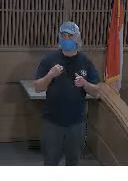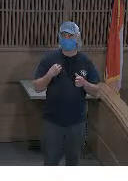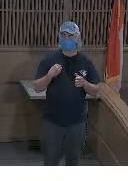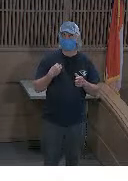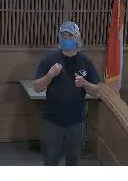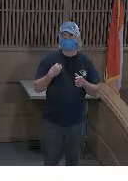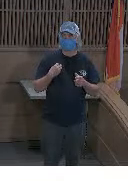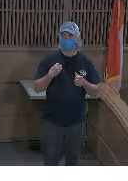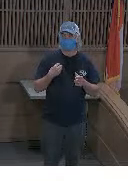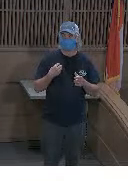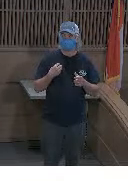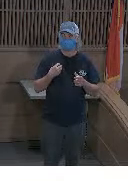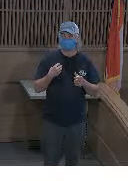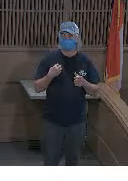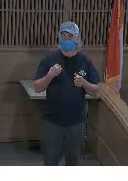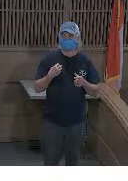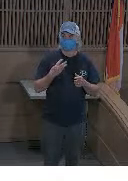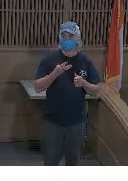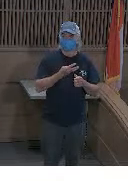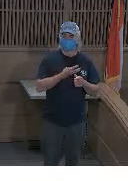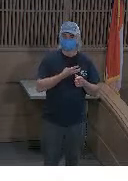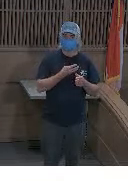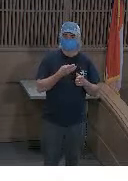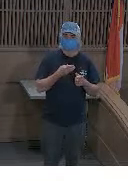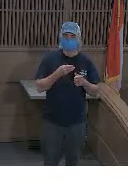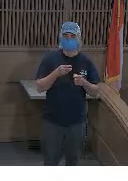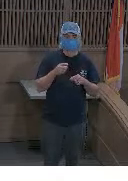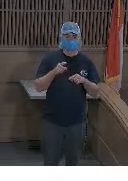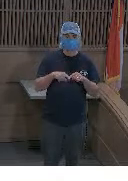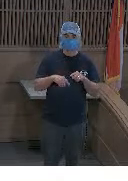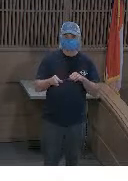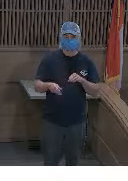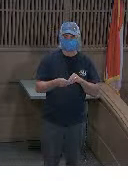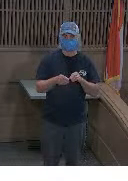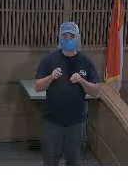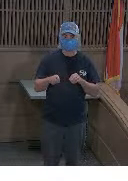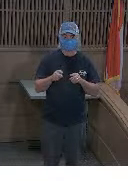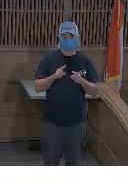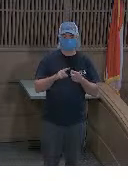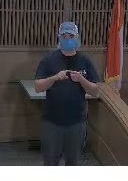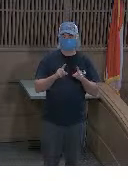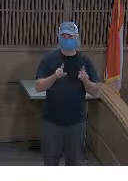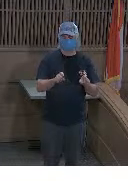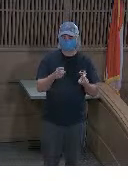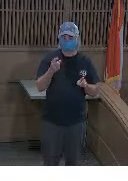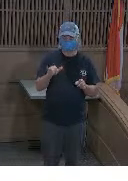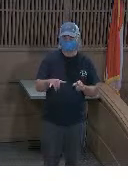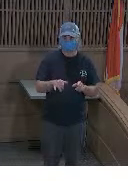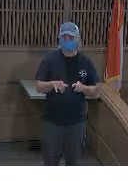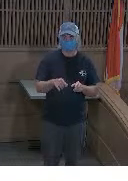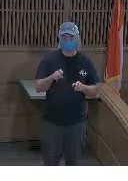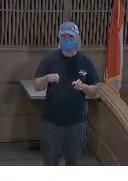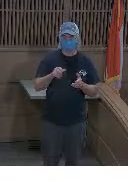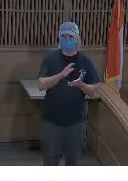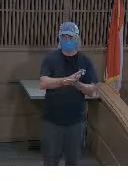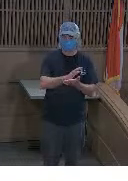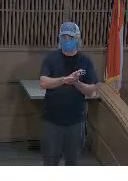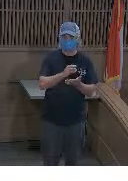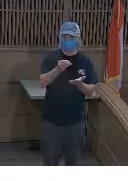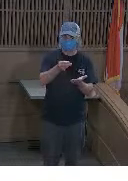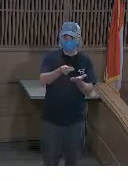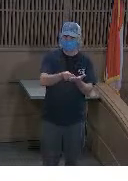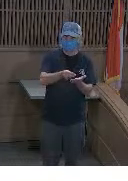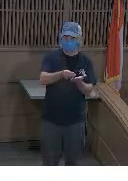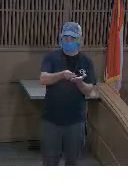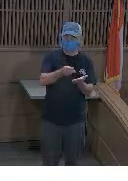my office asking me, could I put it on there? They said, my loved one had the symptoms. Well, we need to get it documented. If it have not been documented, then it didn't